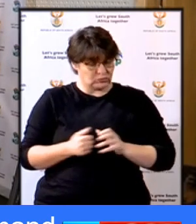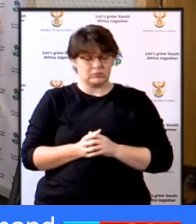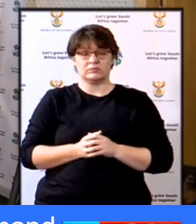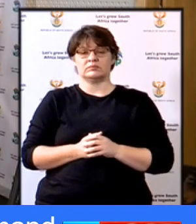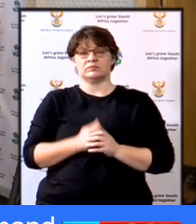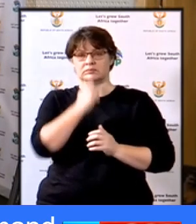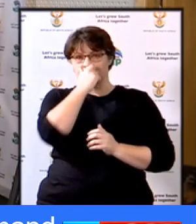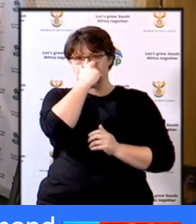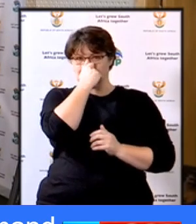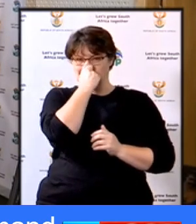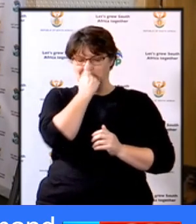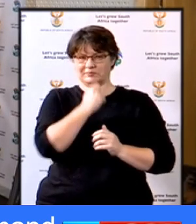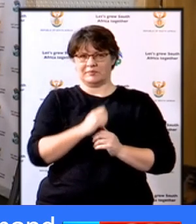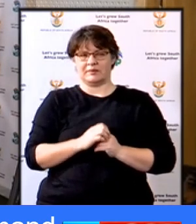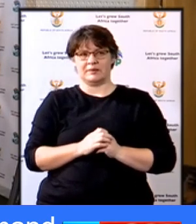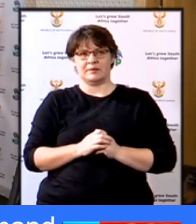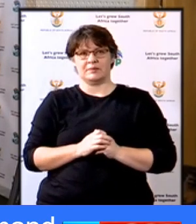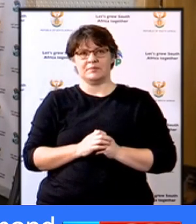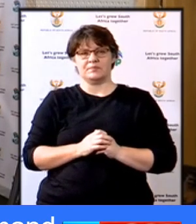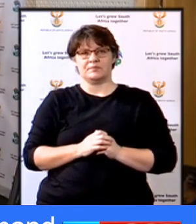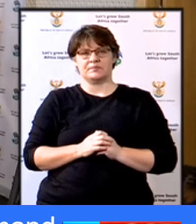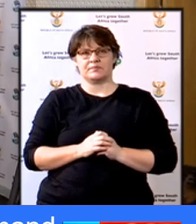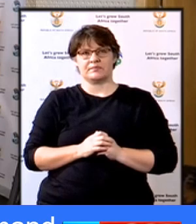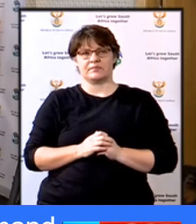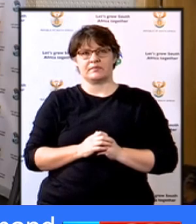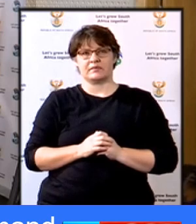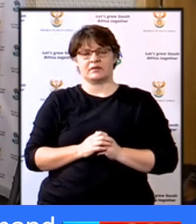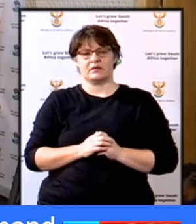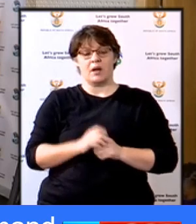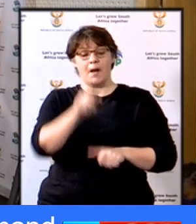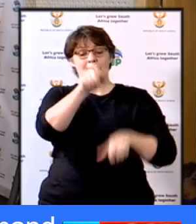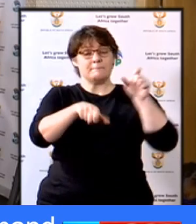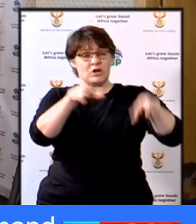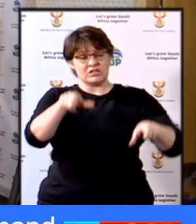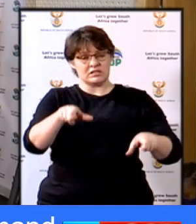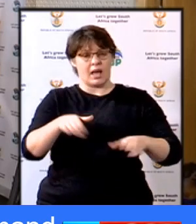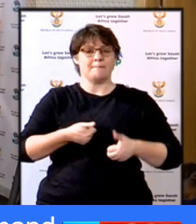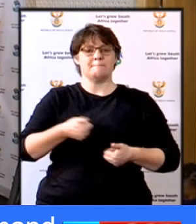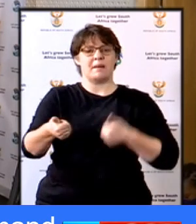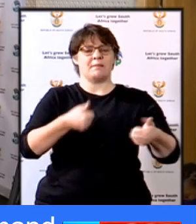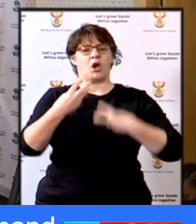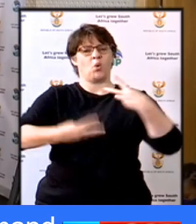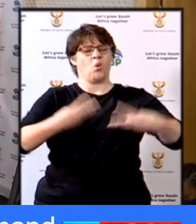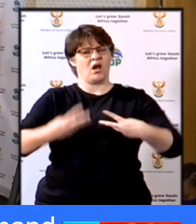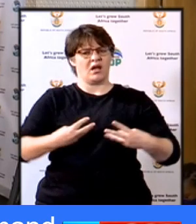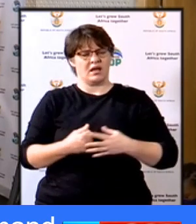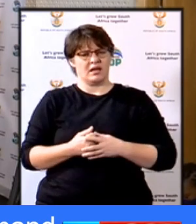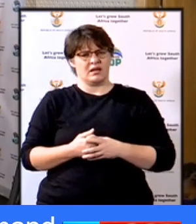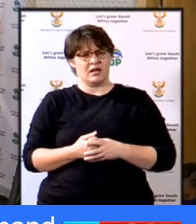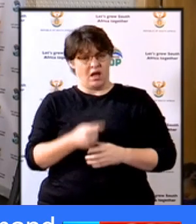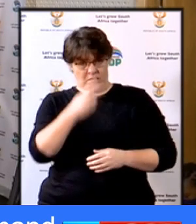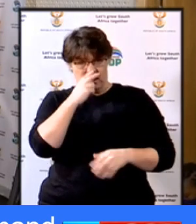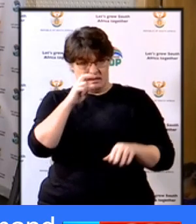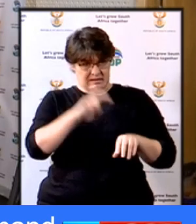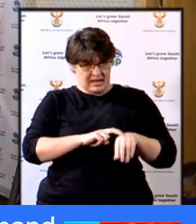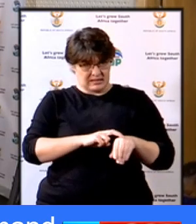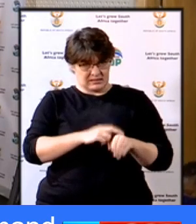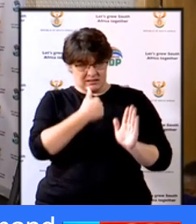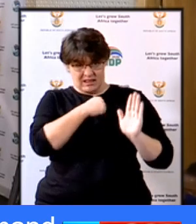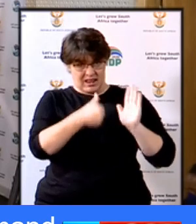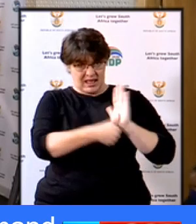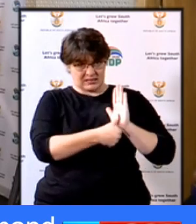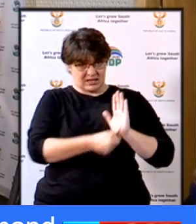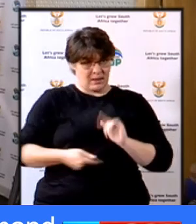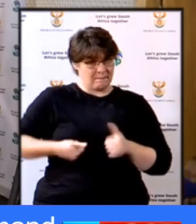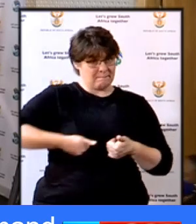And just an added question to that is to just clarify whether those people who will be going back to work under level 3 will need a permit